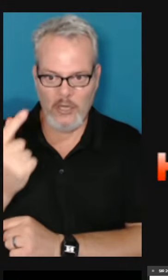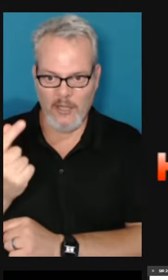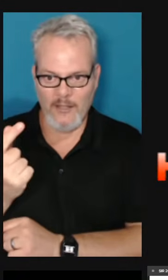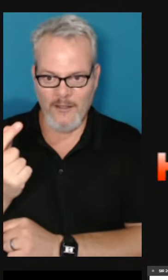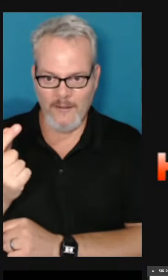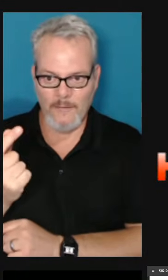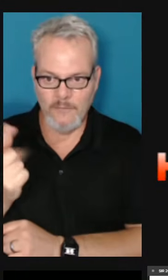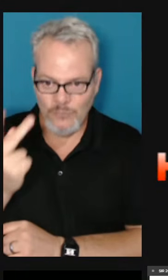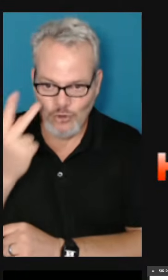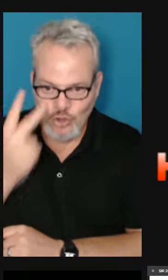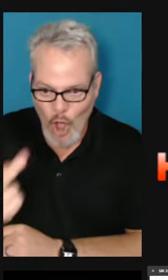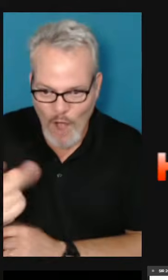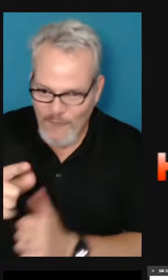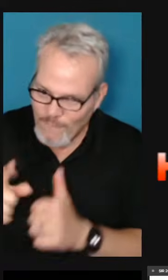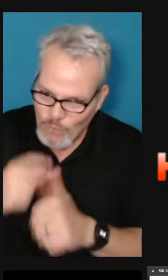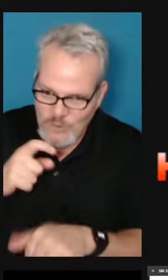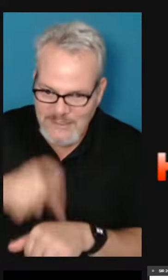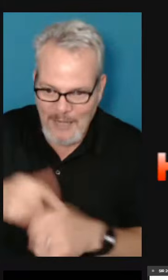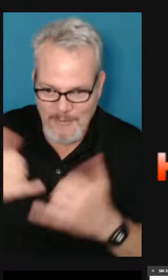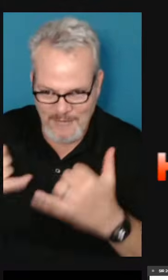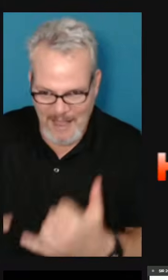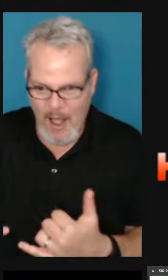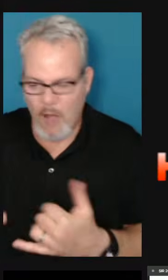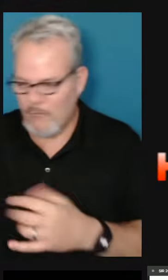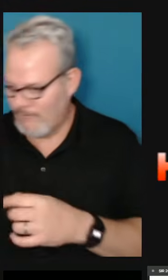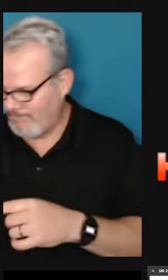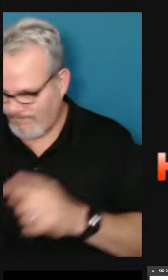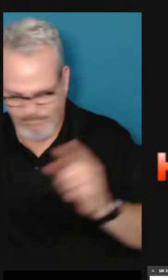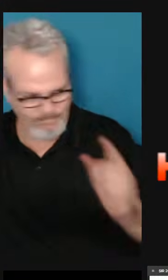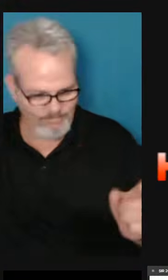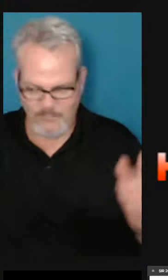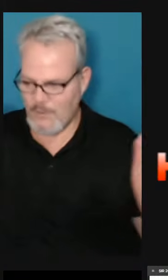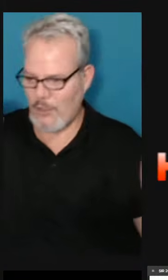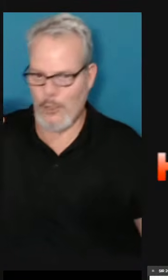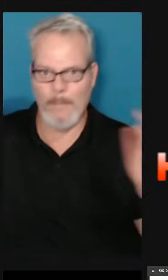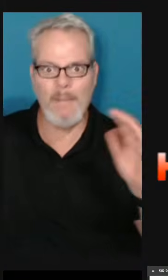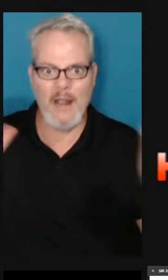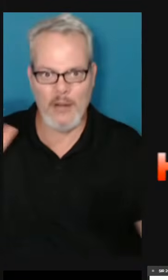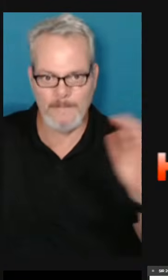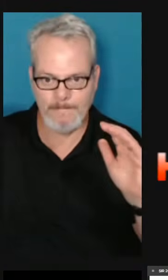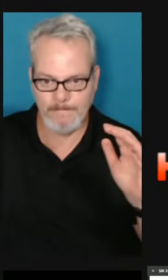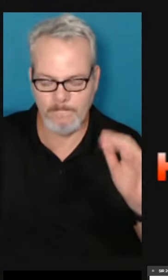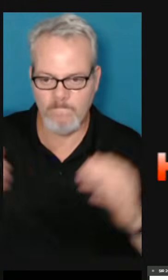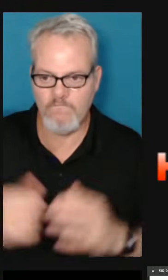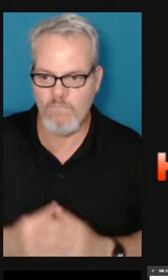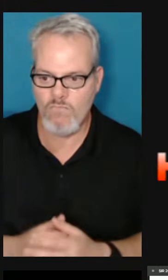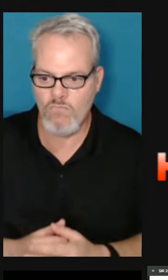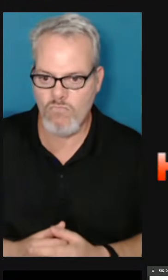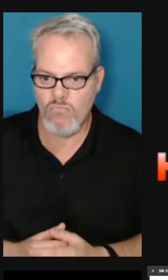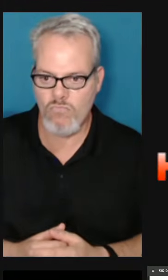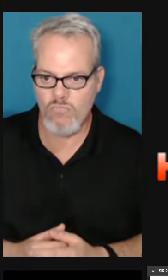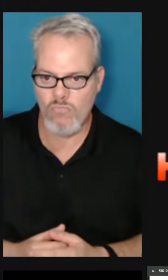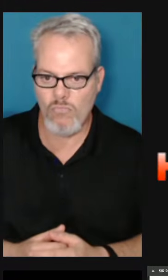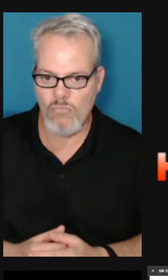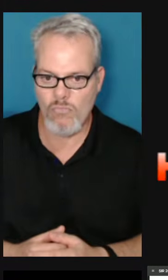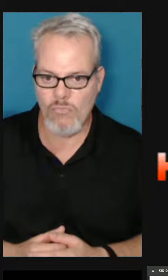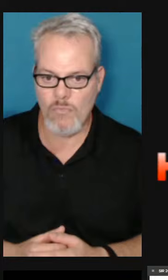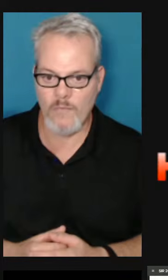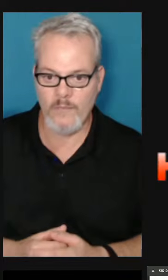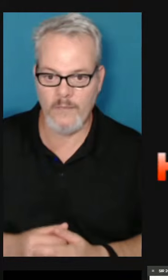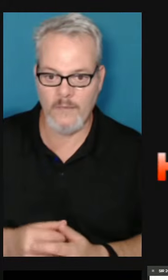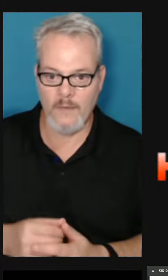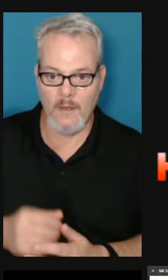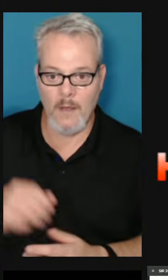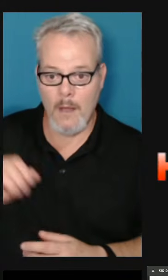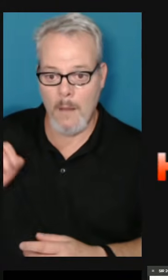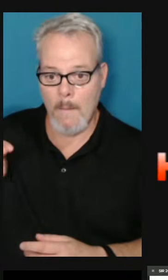jetting for the first time now too. So that's why we associate this here, right? So these are magma